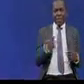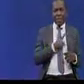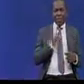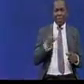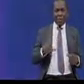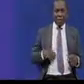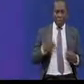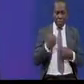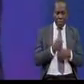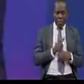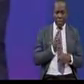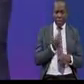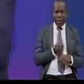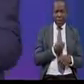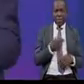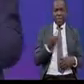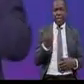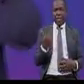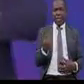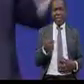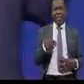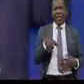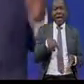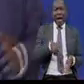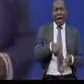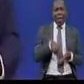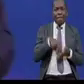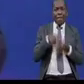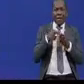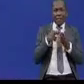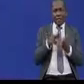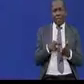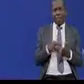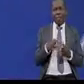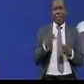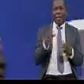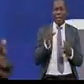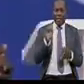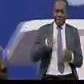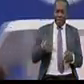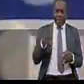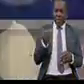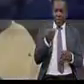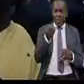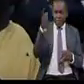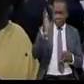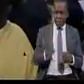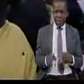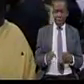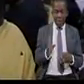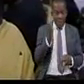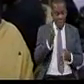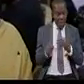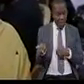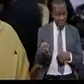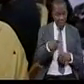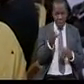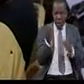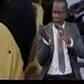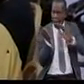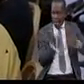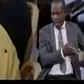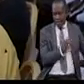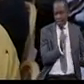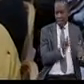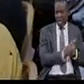God. He makes you his offering. But you say, no, I abandon that. I want to fight. I want to fight. All right. But